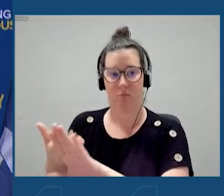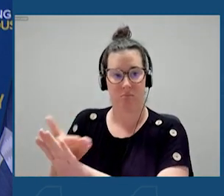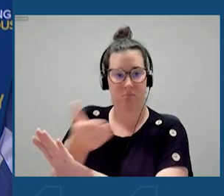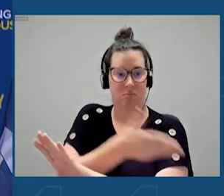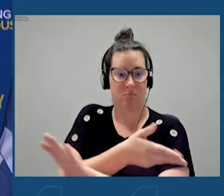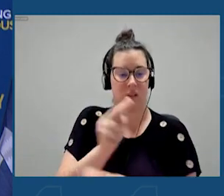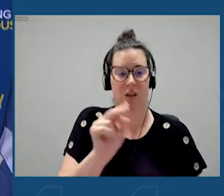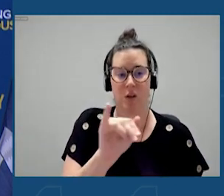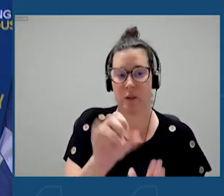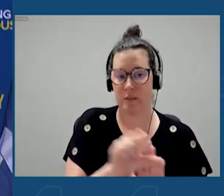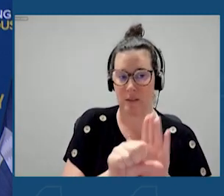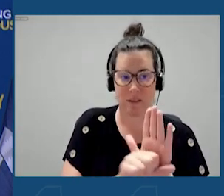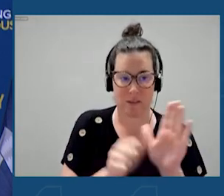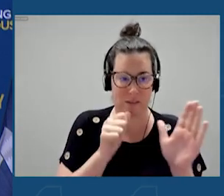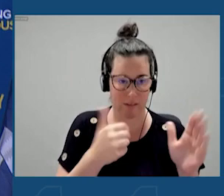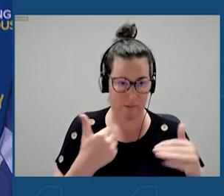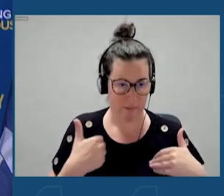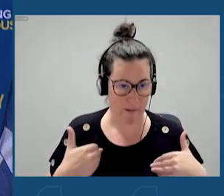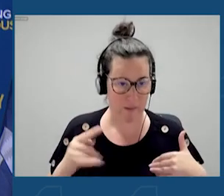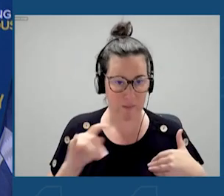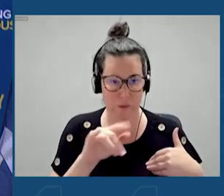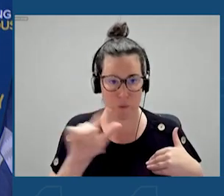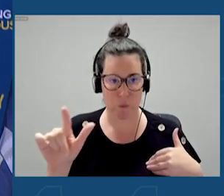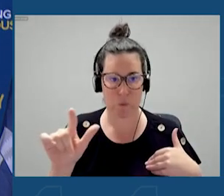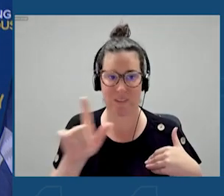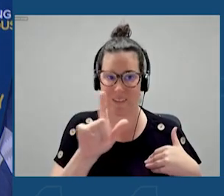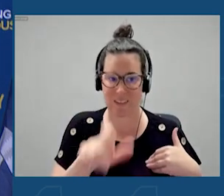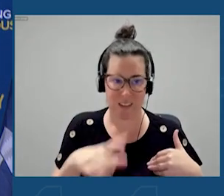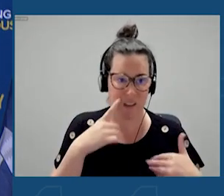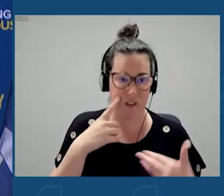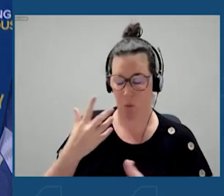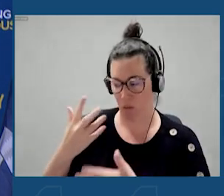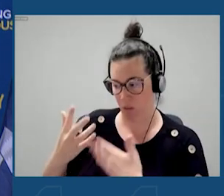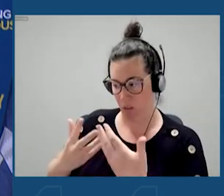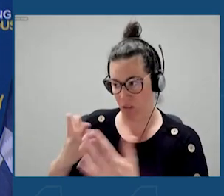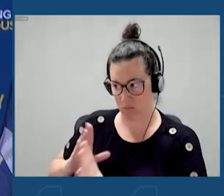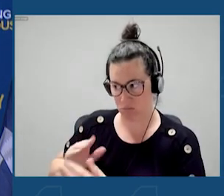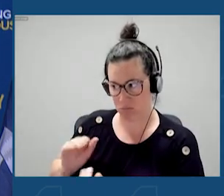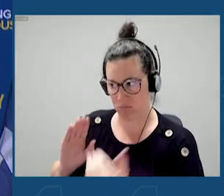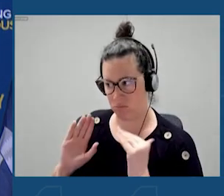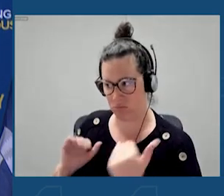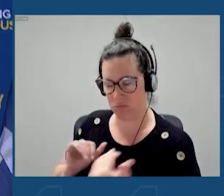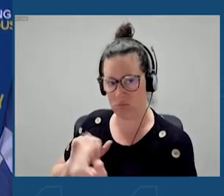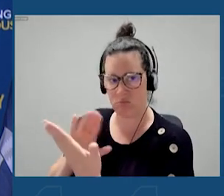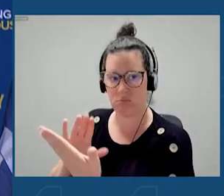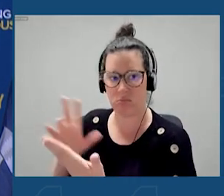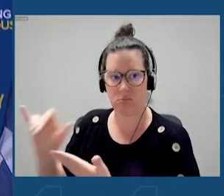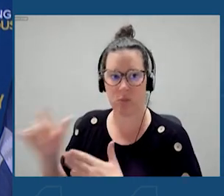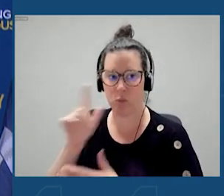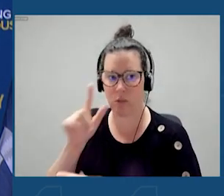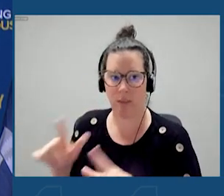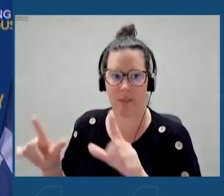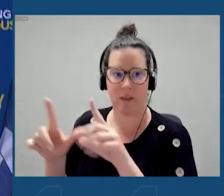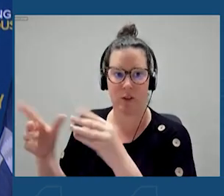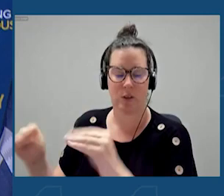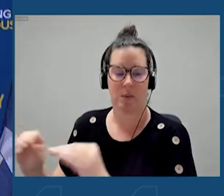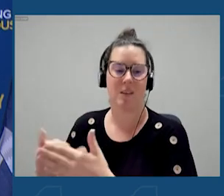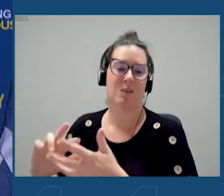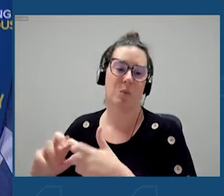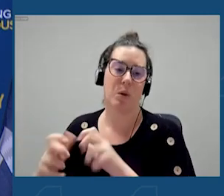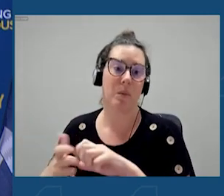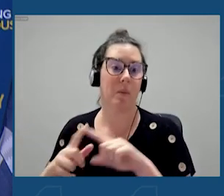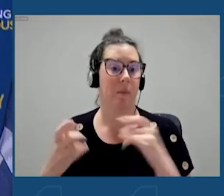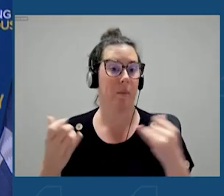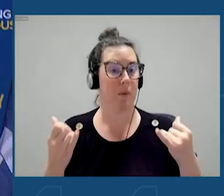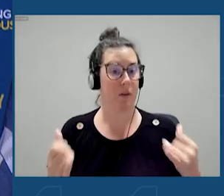we needed to shutter the unlicensed shops. And that was a problem. But now, thanks to our efforts in the